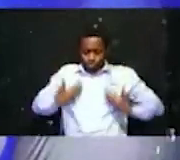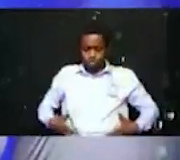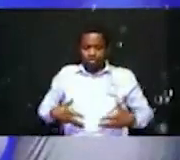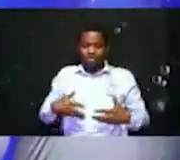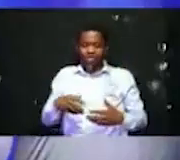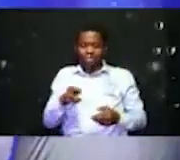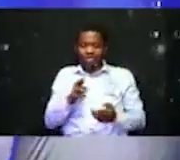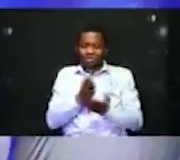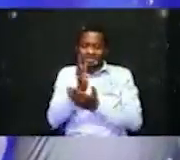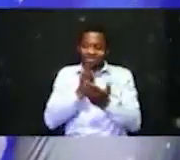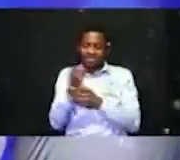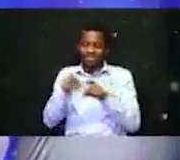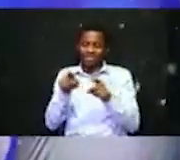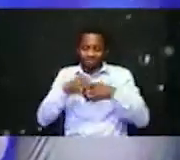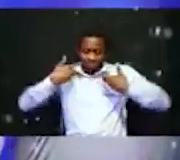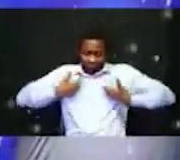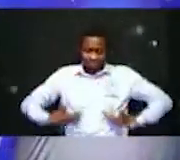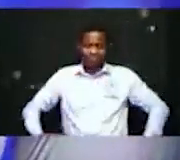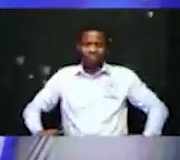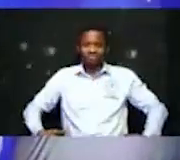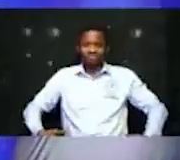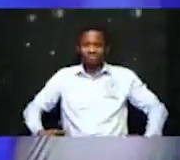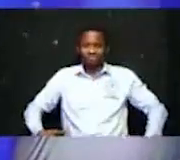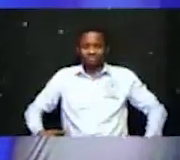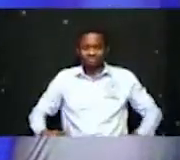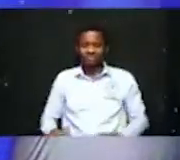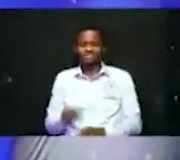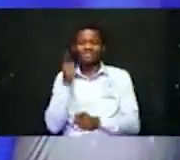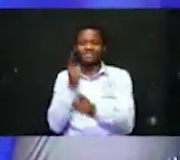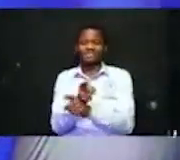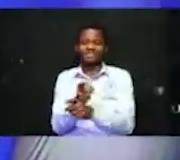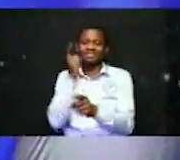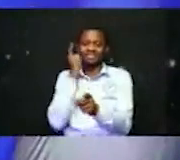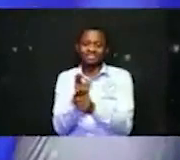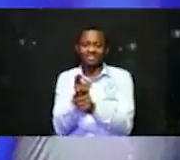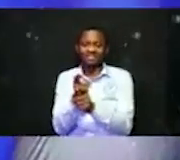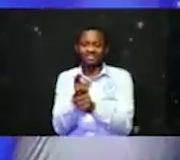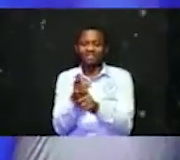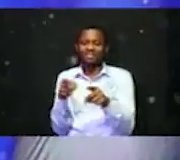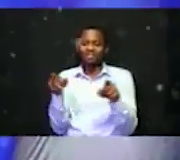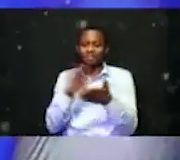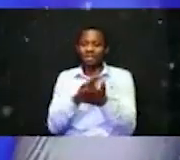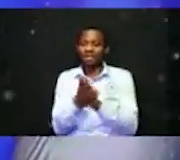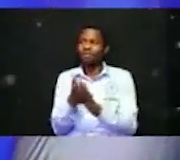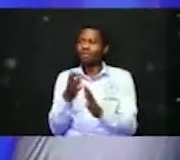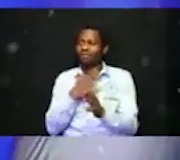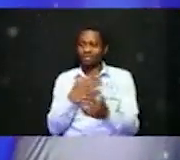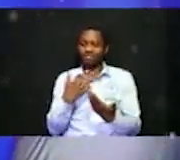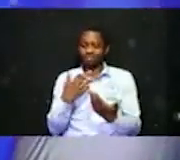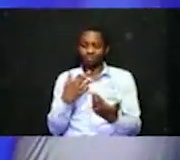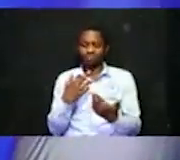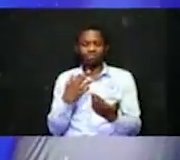Justice was my robe and my turban. Me fretrin ya eframe. Na matemusem